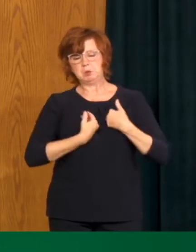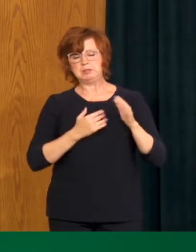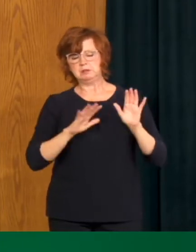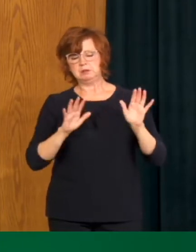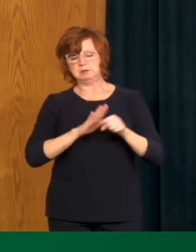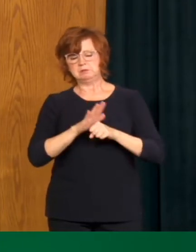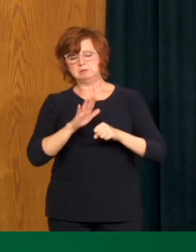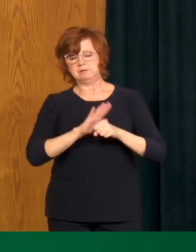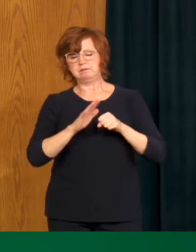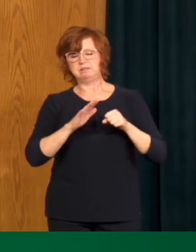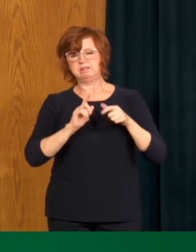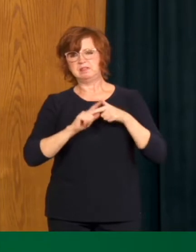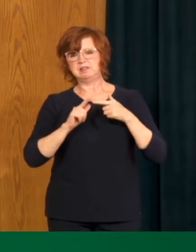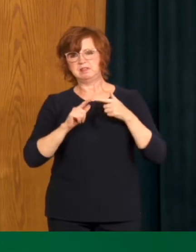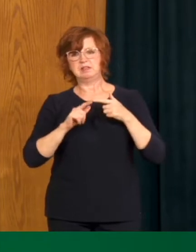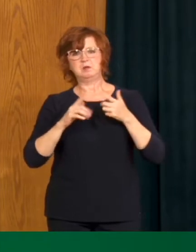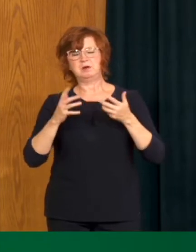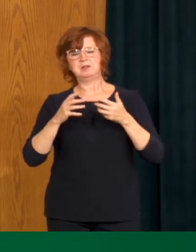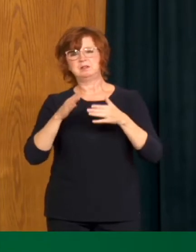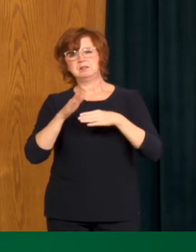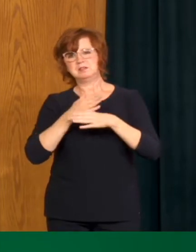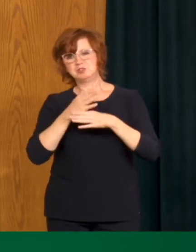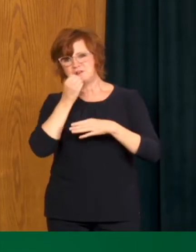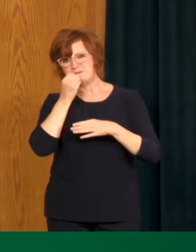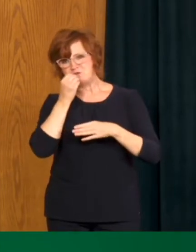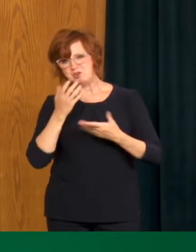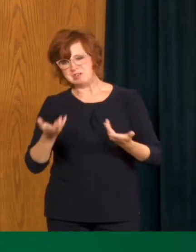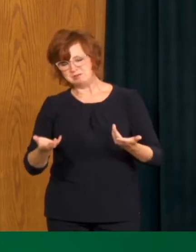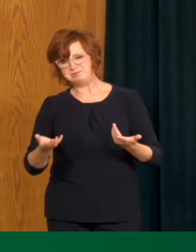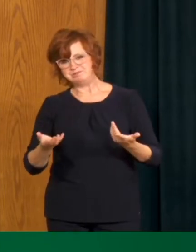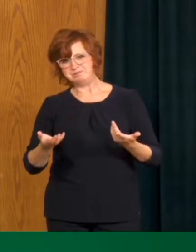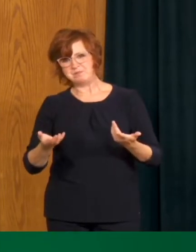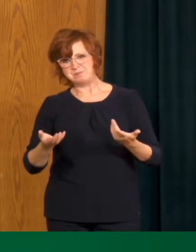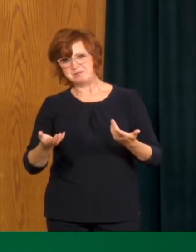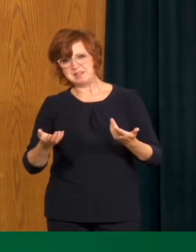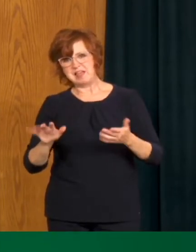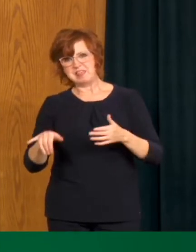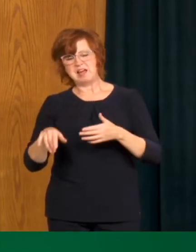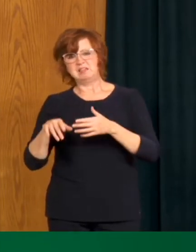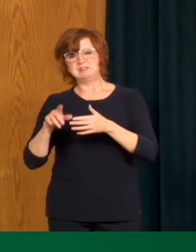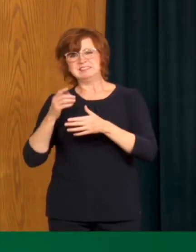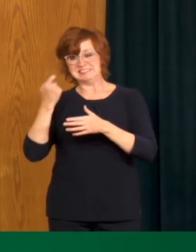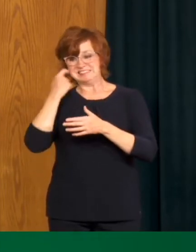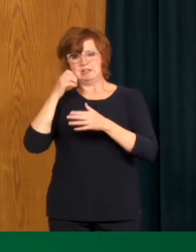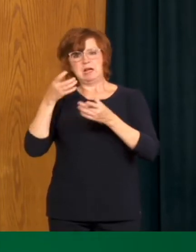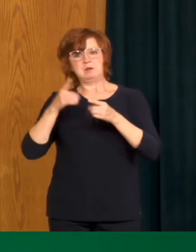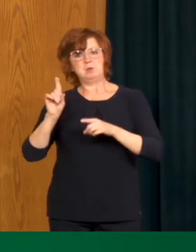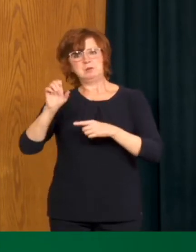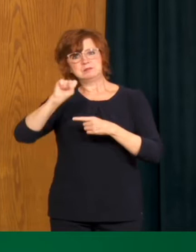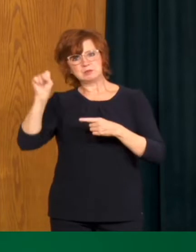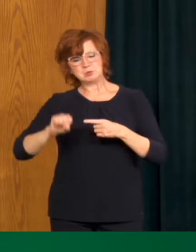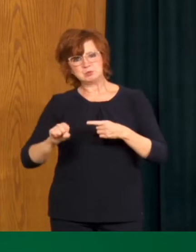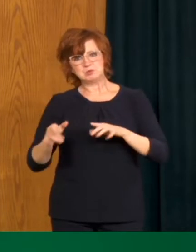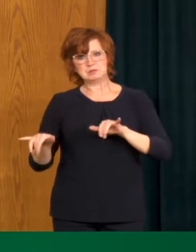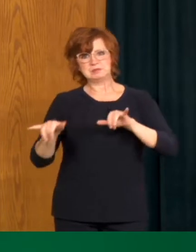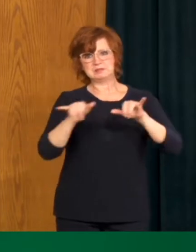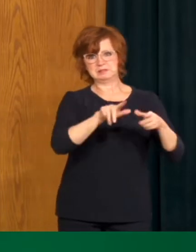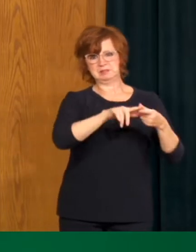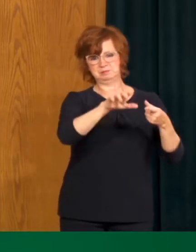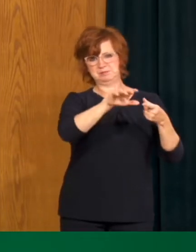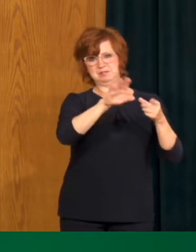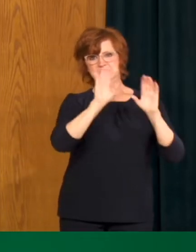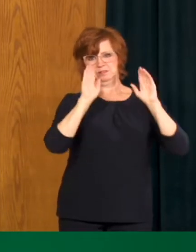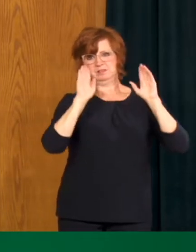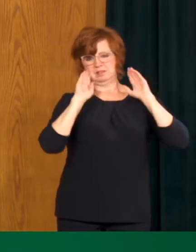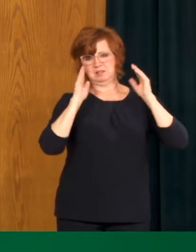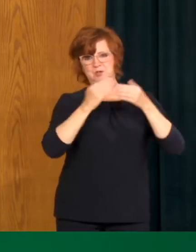going door to door, and we typically don't do that. And when we learn from our experience up in La Loche, going door to door is much more successful. It